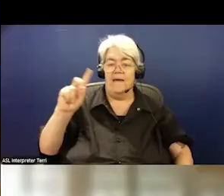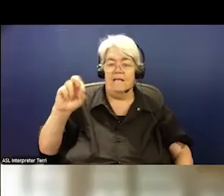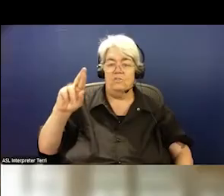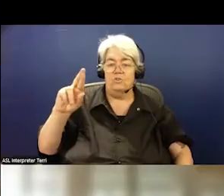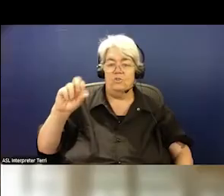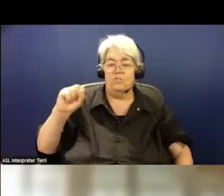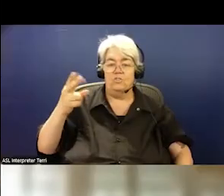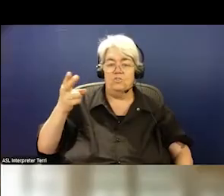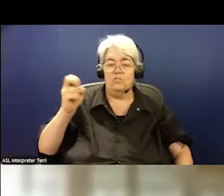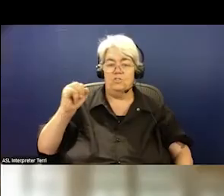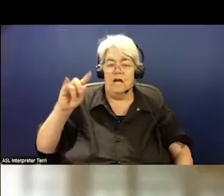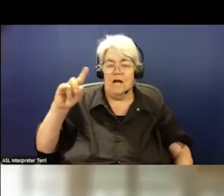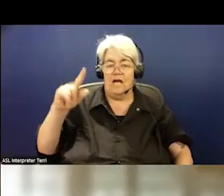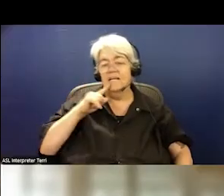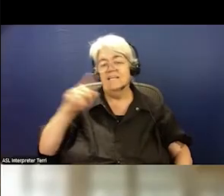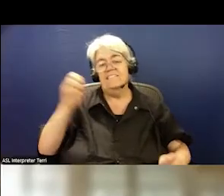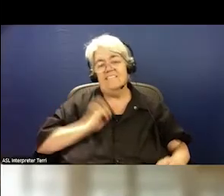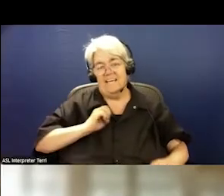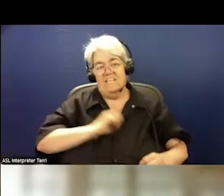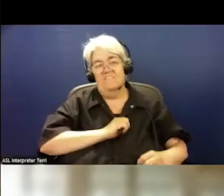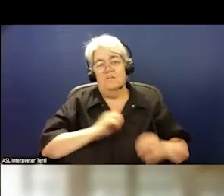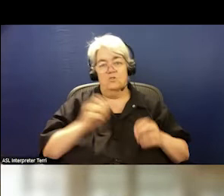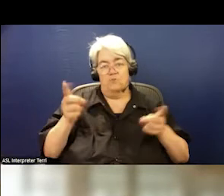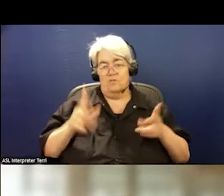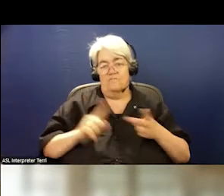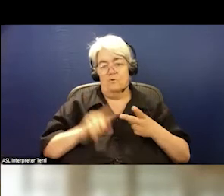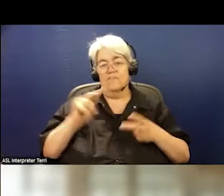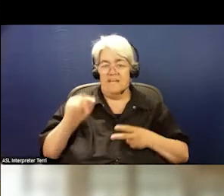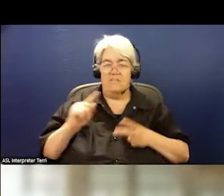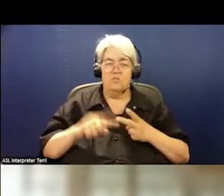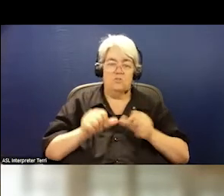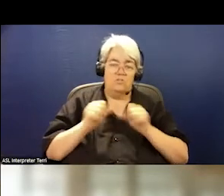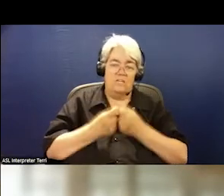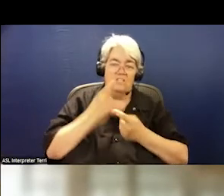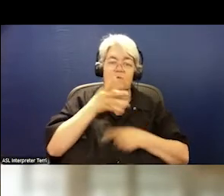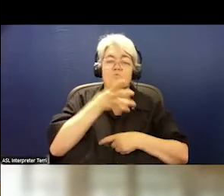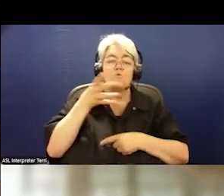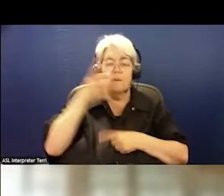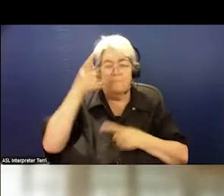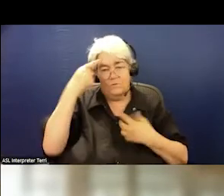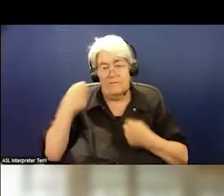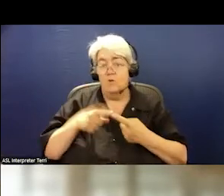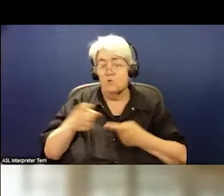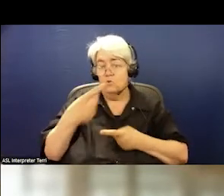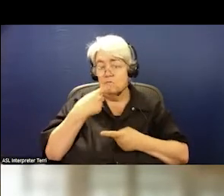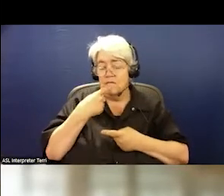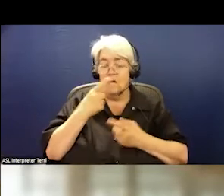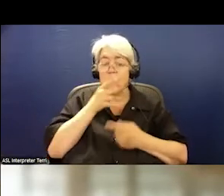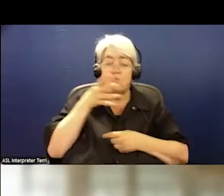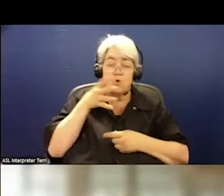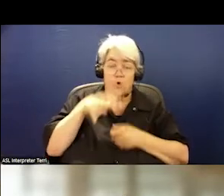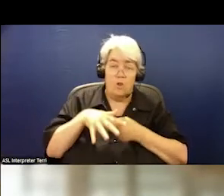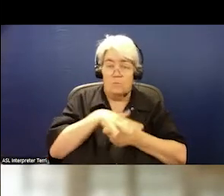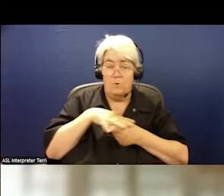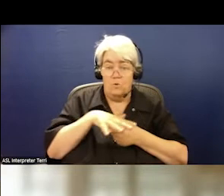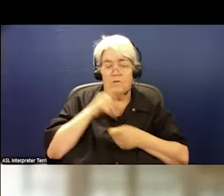He's the Executive Director at the National Association for Rural Mental Health. Ron, you shared that in rural and remote communities, there's an increased